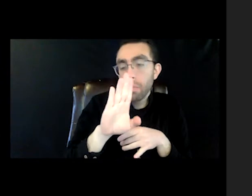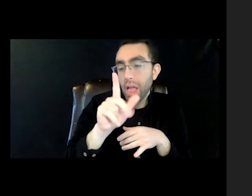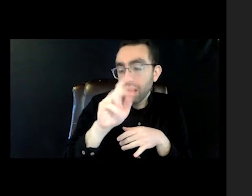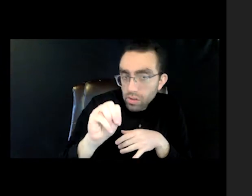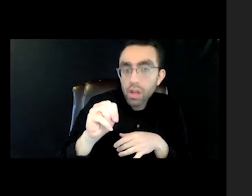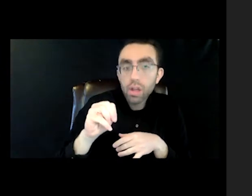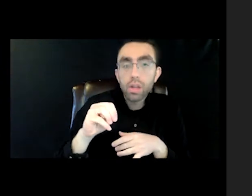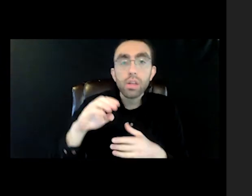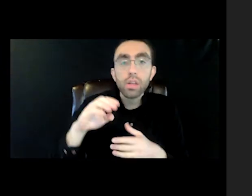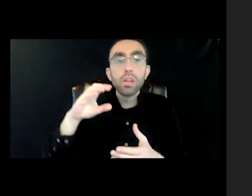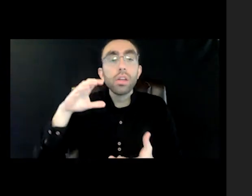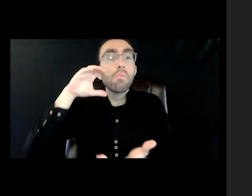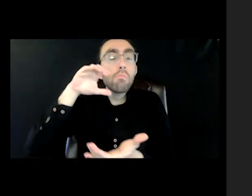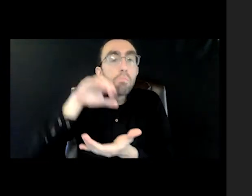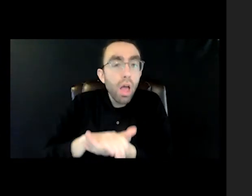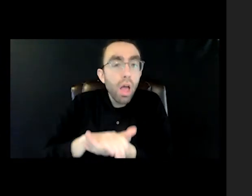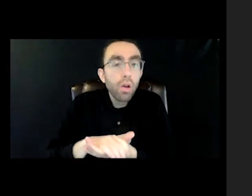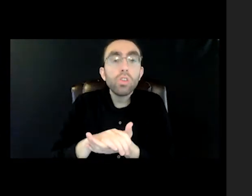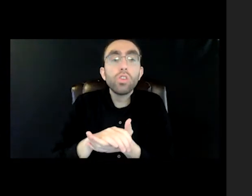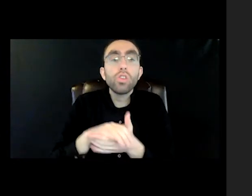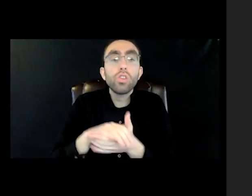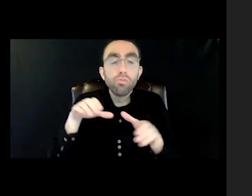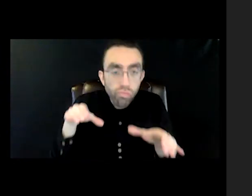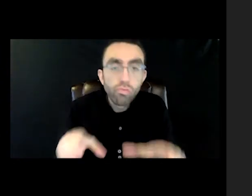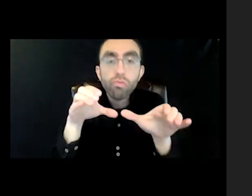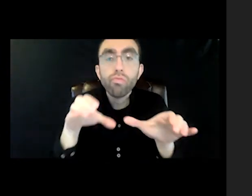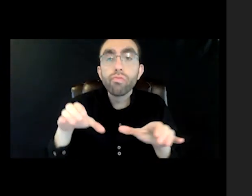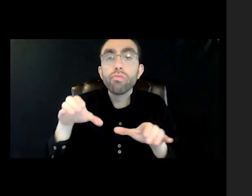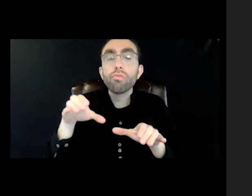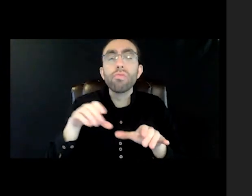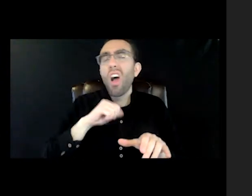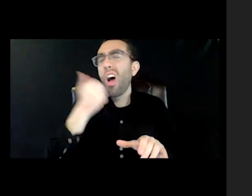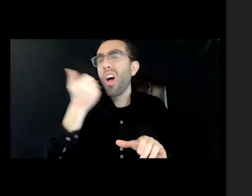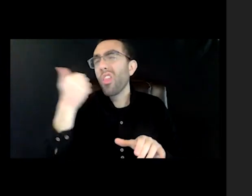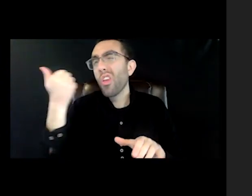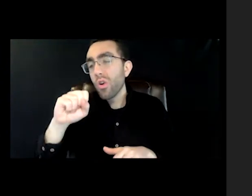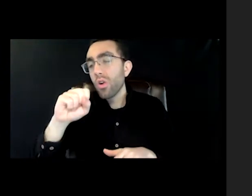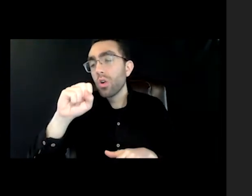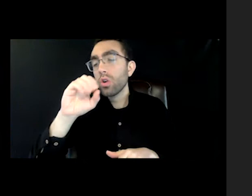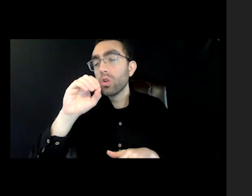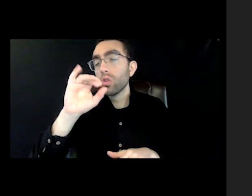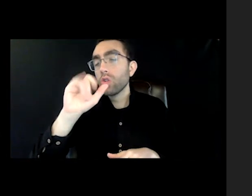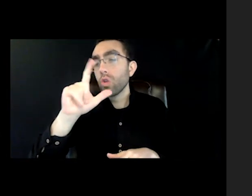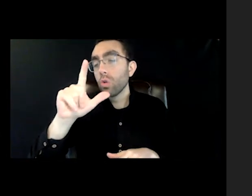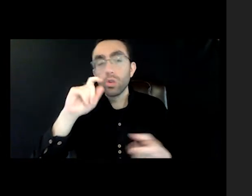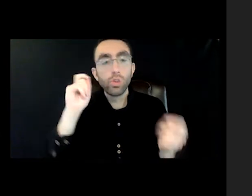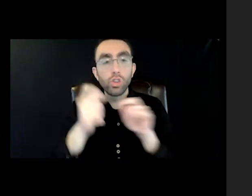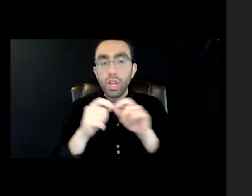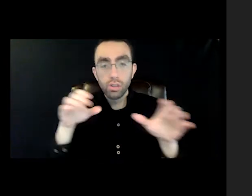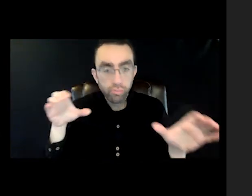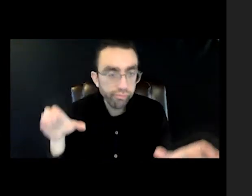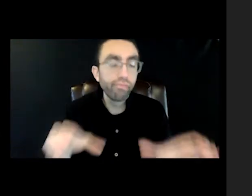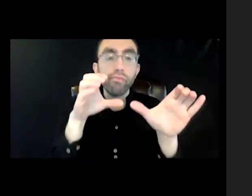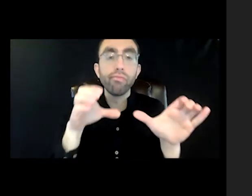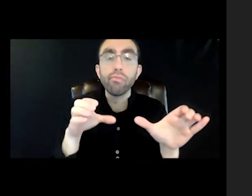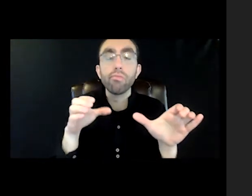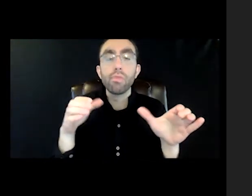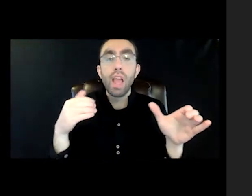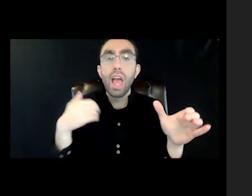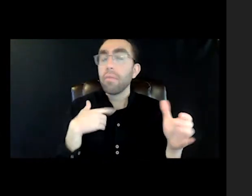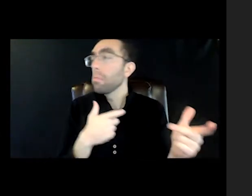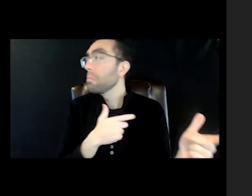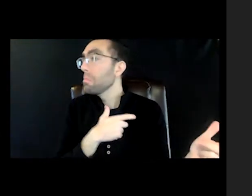Too movement, and every other impactful social change movement, there is a deep power in